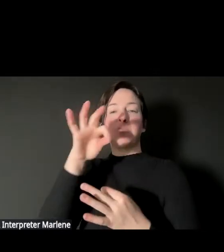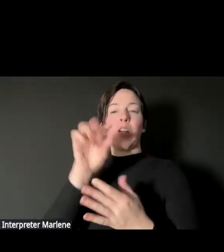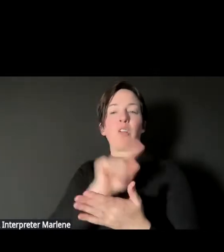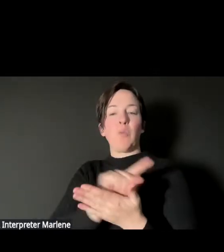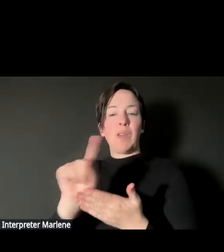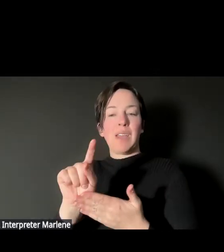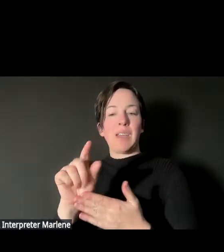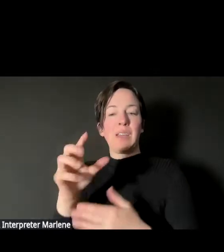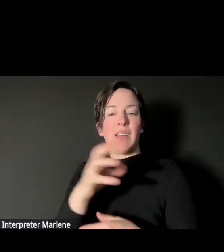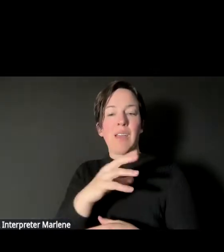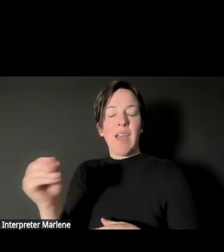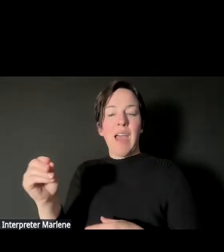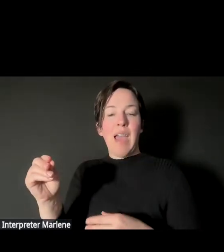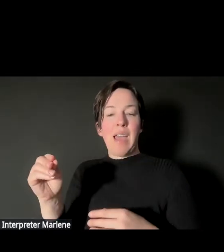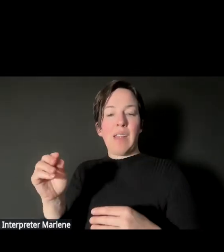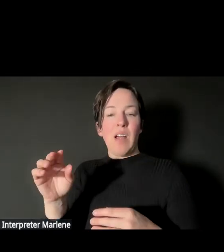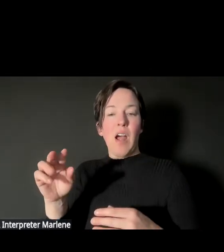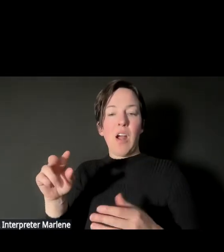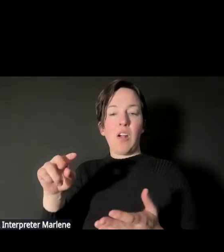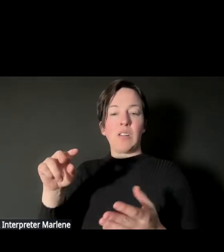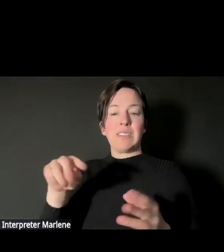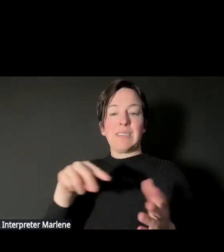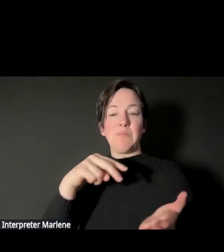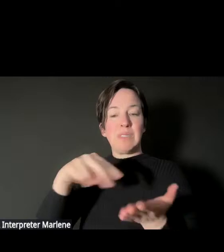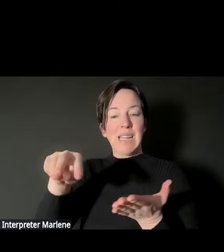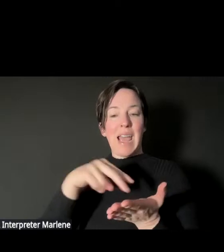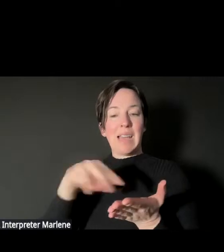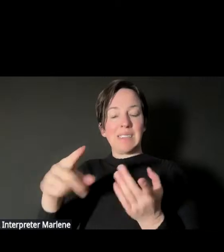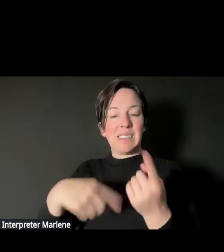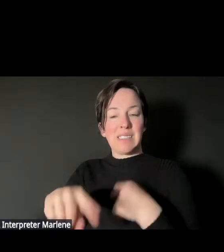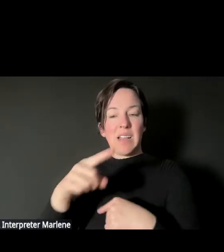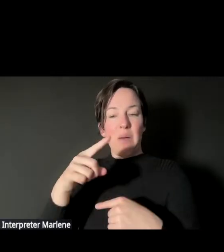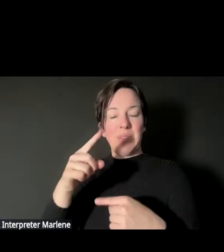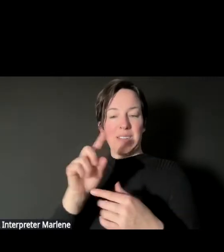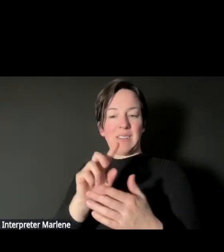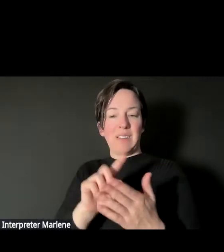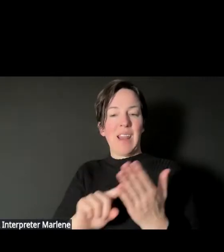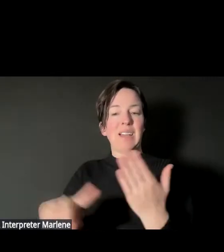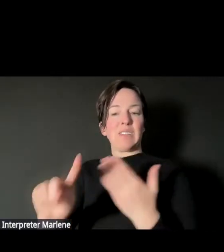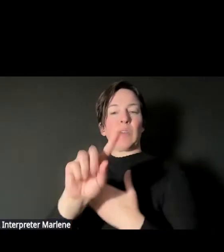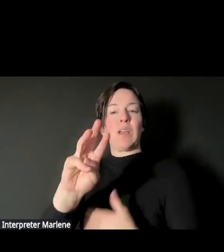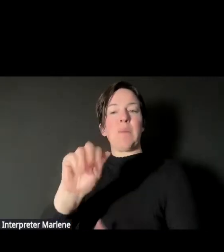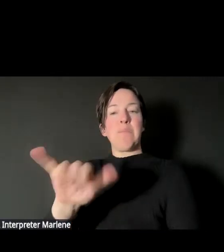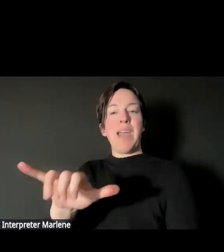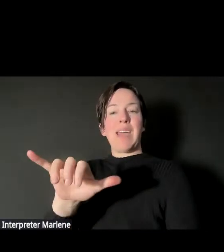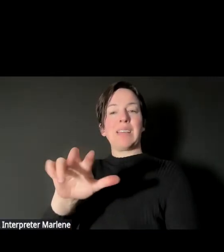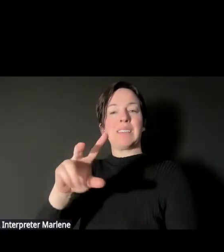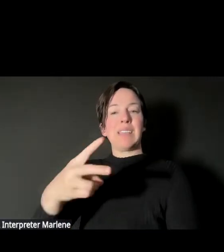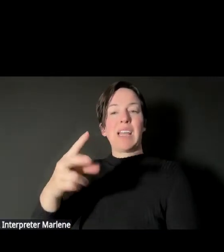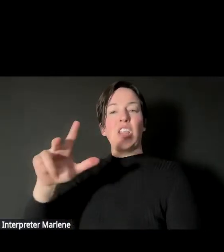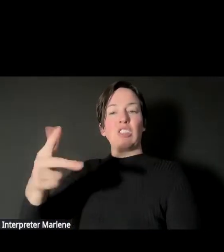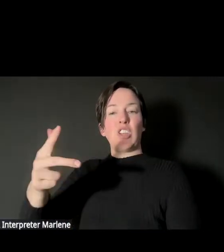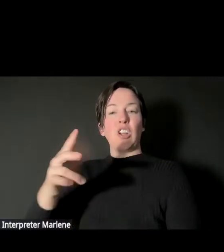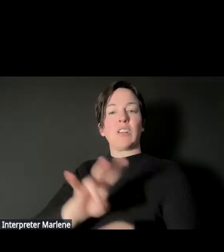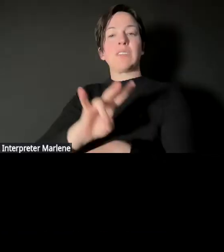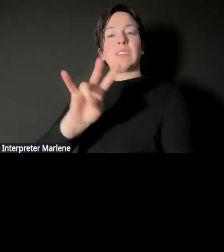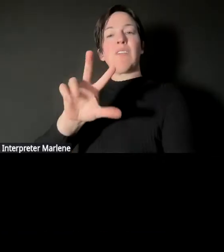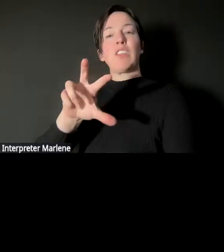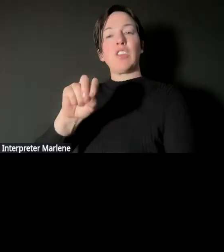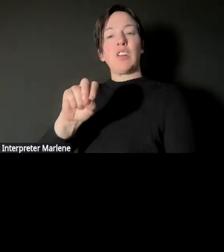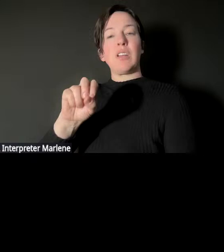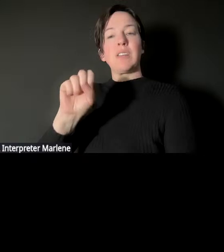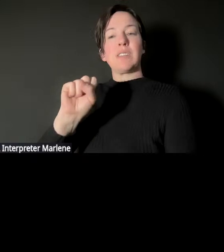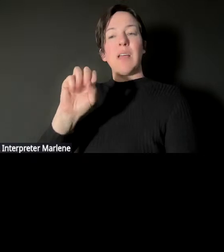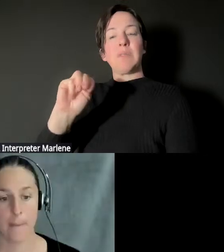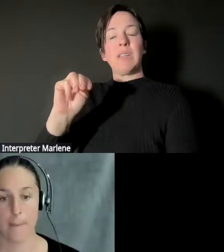Motion dance is coming up next week on May 2nd and 3rd at 7:30 at the San Mateo